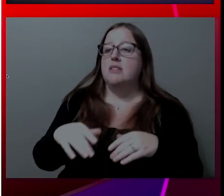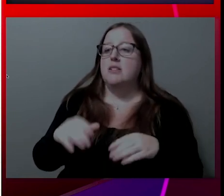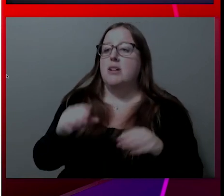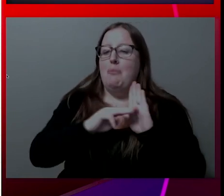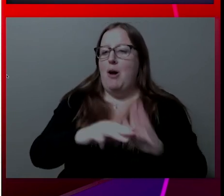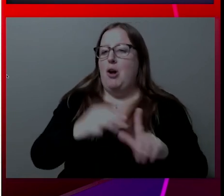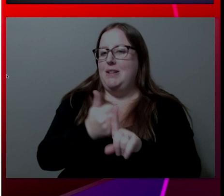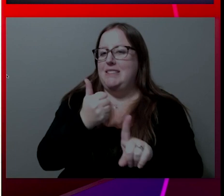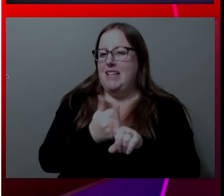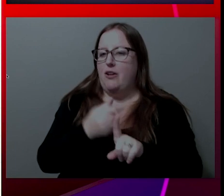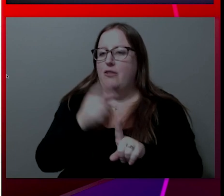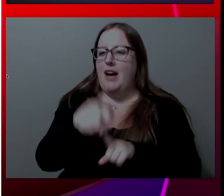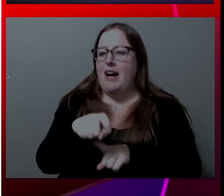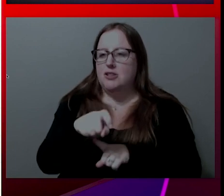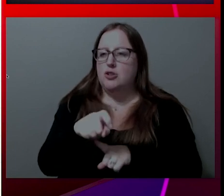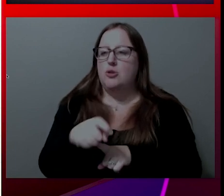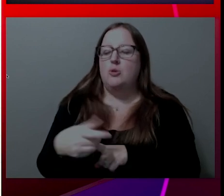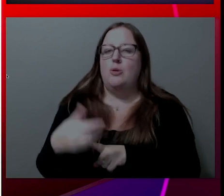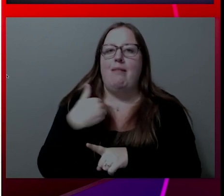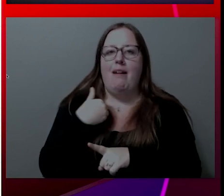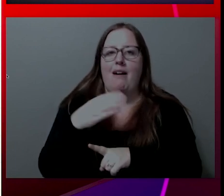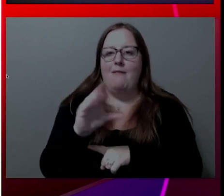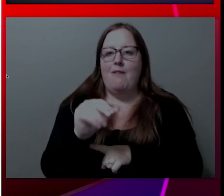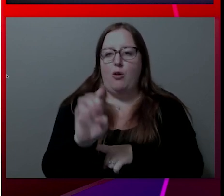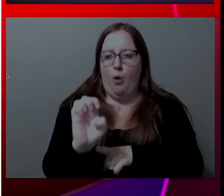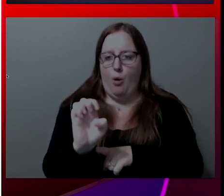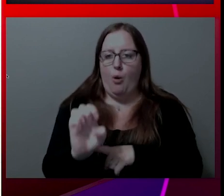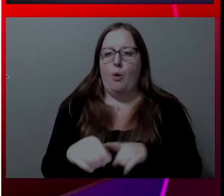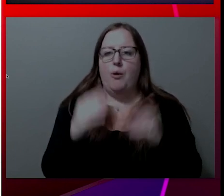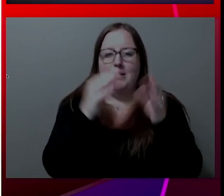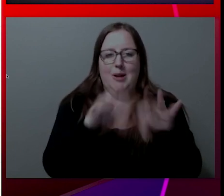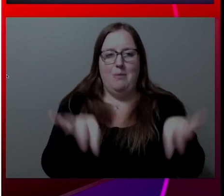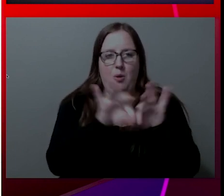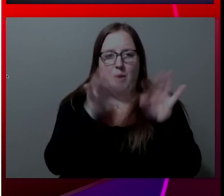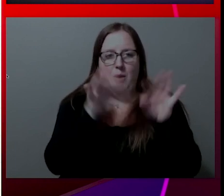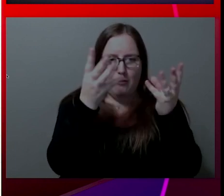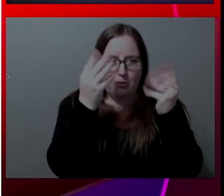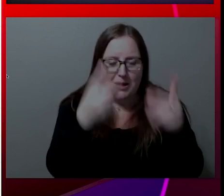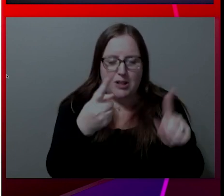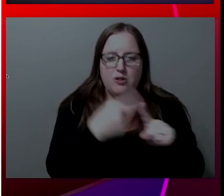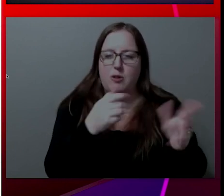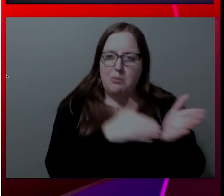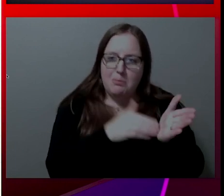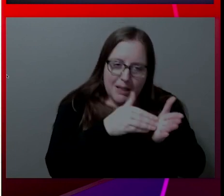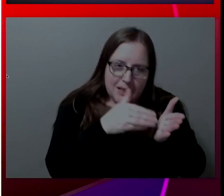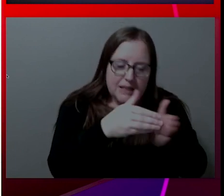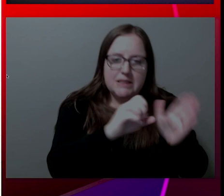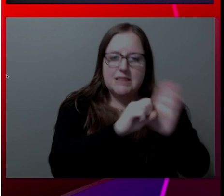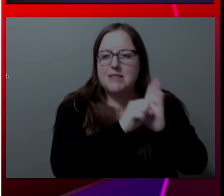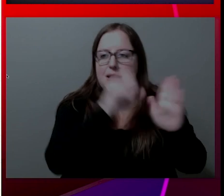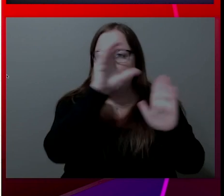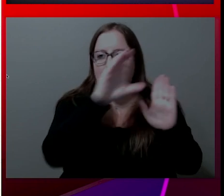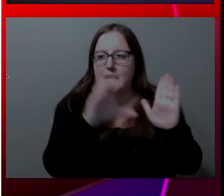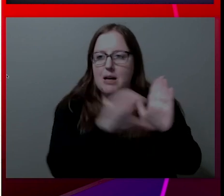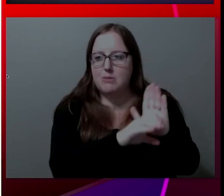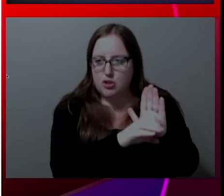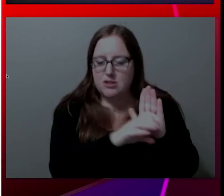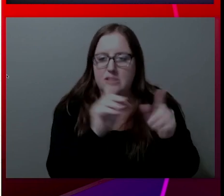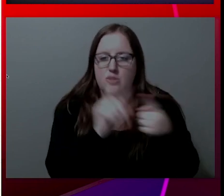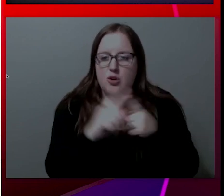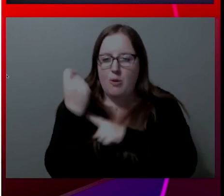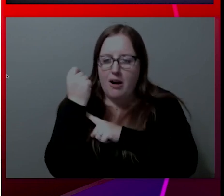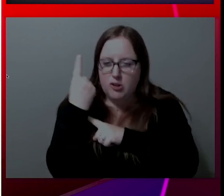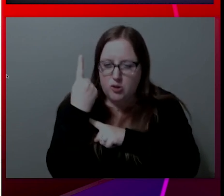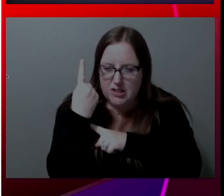has to encode essentially visual information from millions and millions of sample images to kind of understand